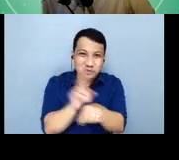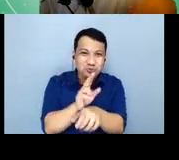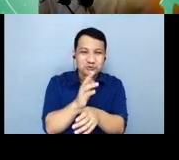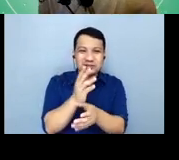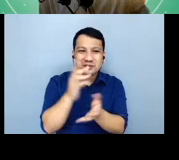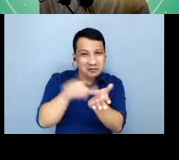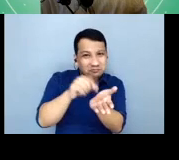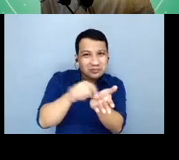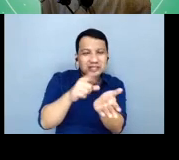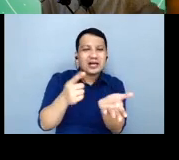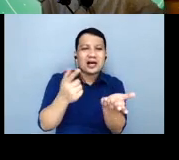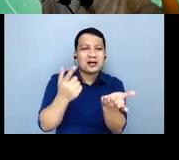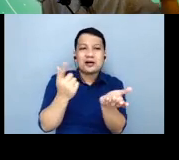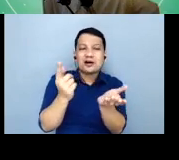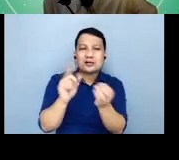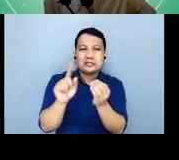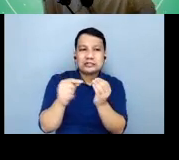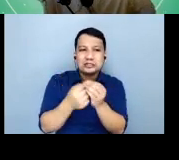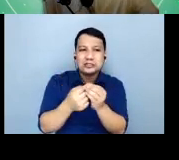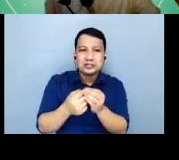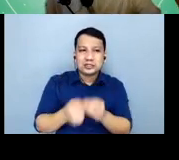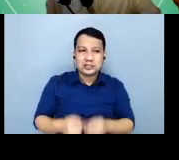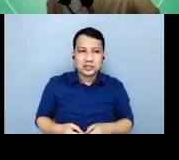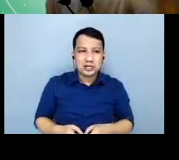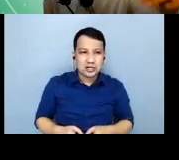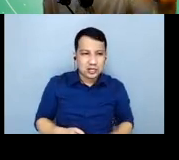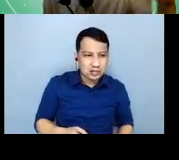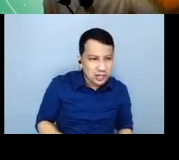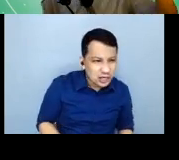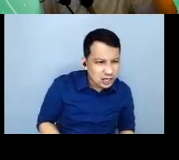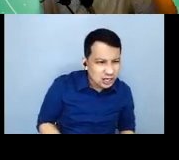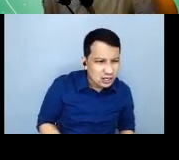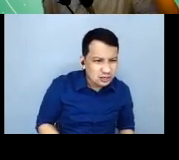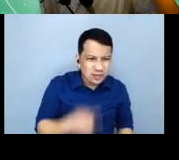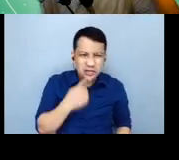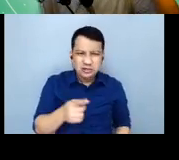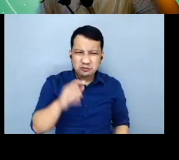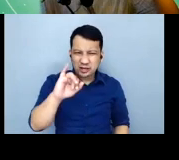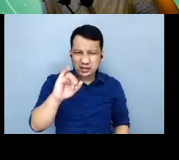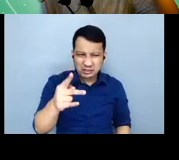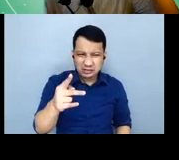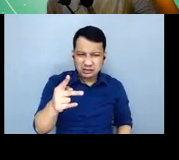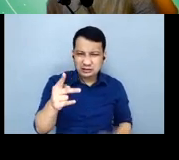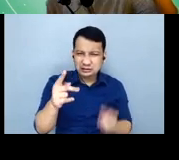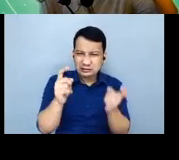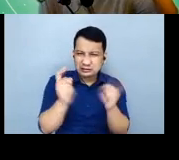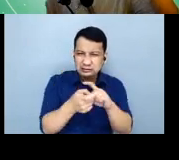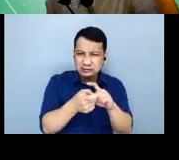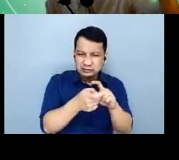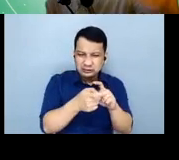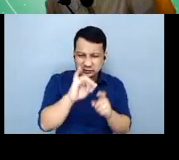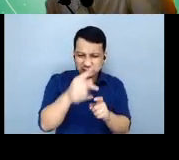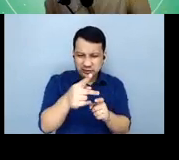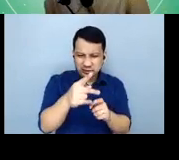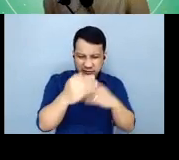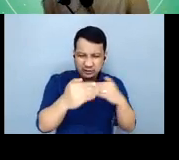actually I want to mention, for example, is a kind of ink called Latex Ink. The idea is that they've transformed the ink, the packaging,